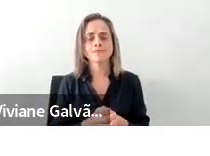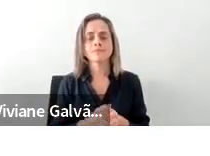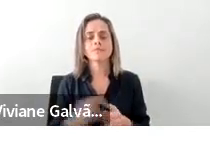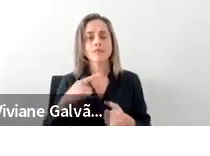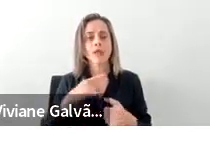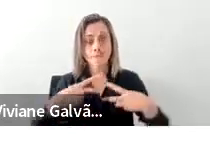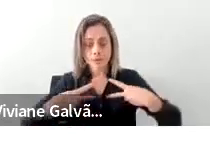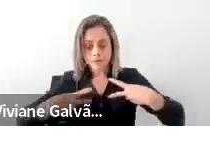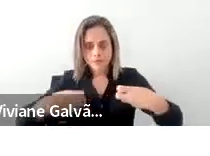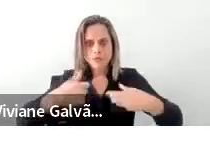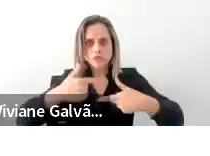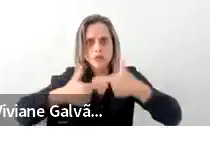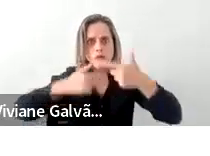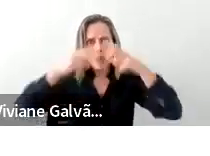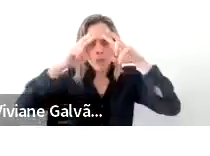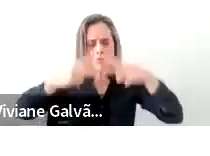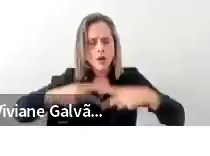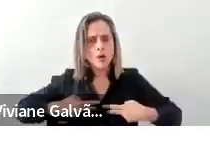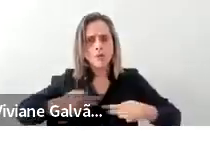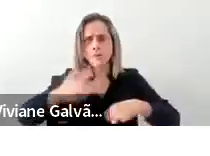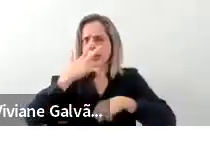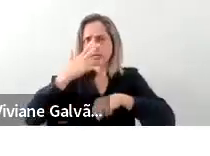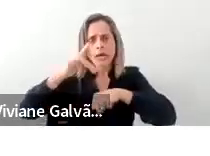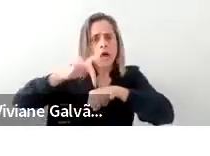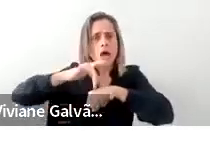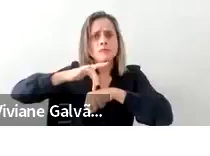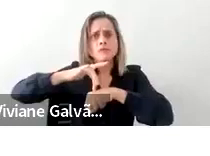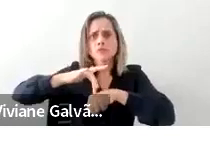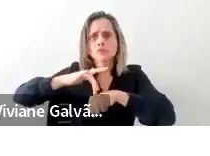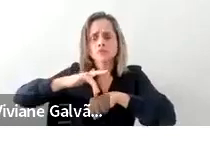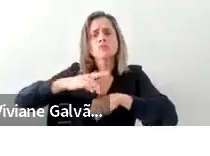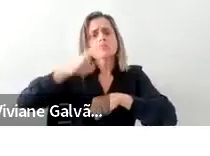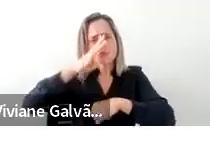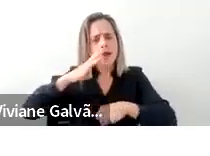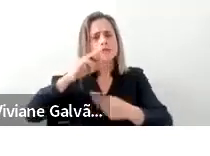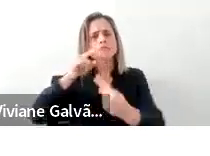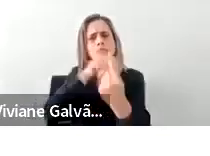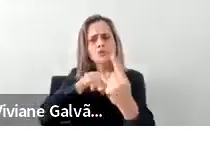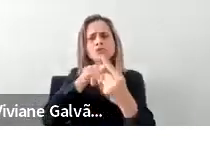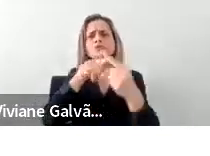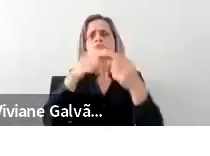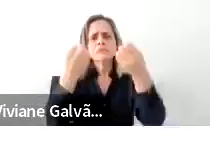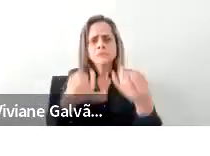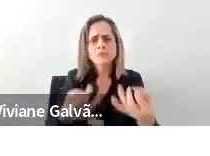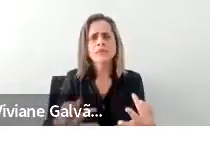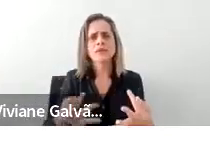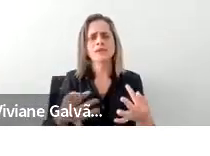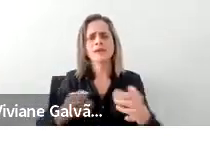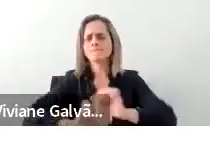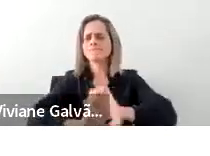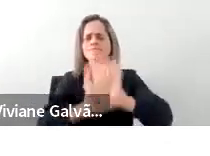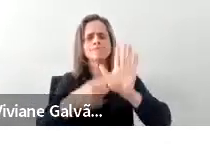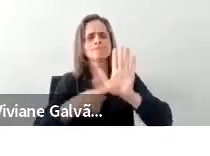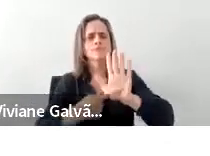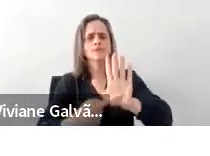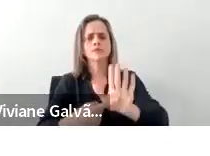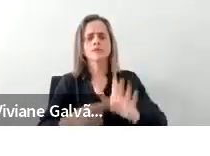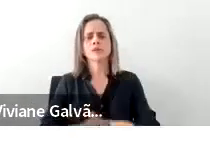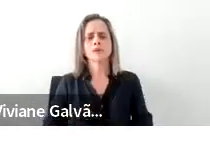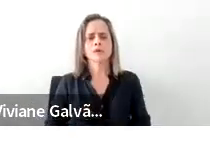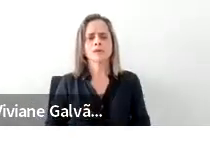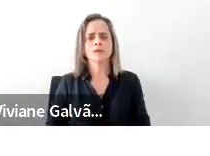therefore to a social formation in which the process of production has mastery over man. And as he